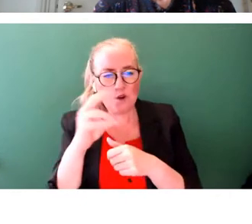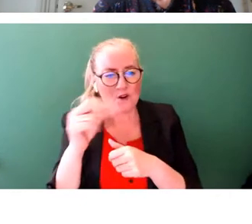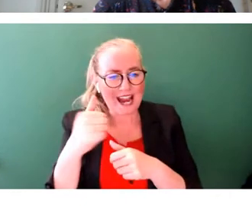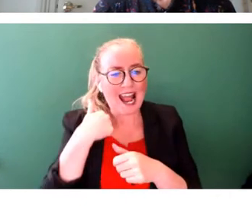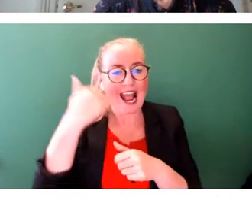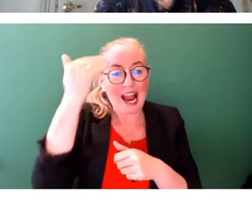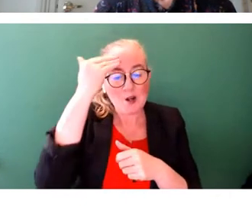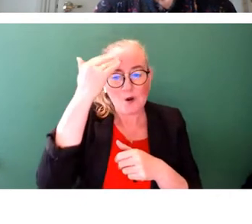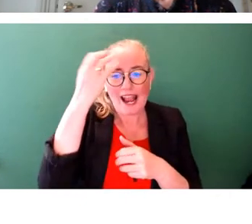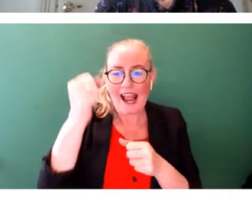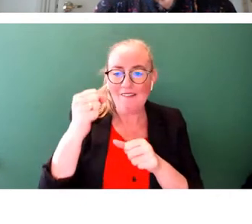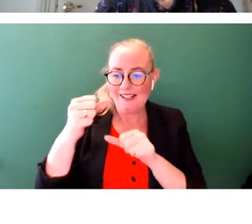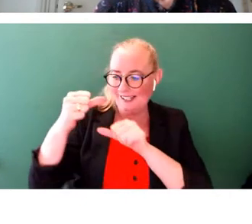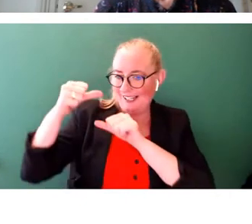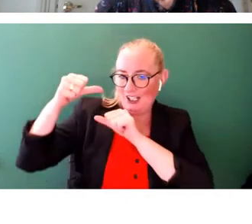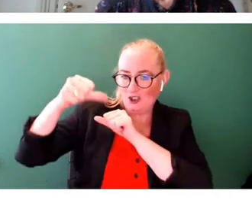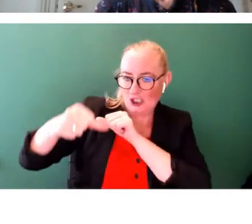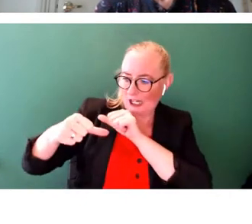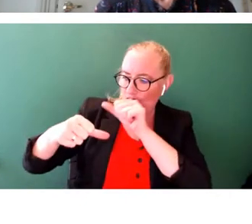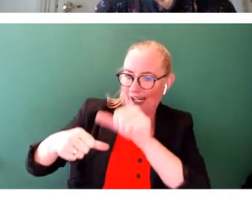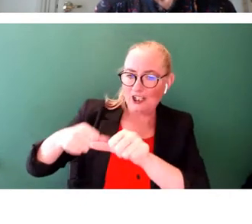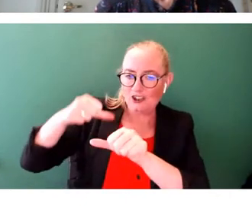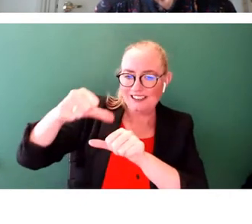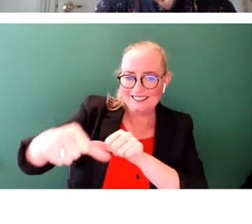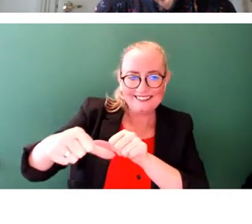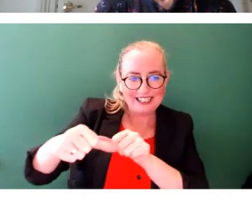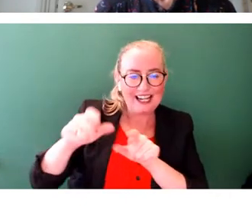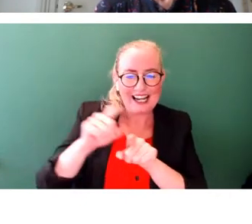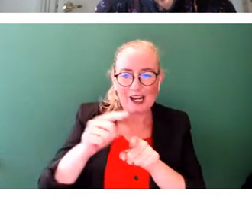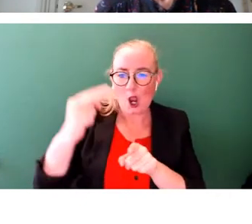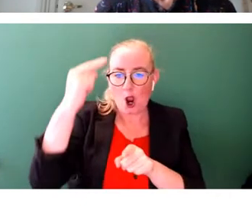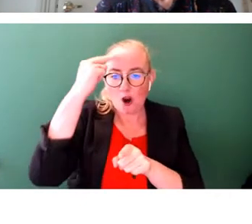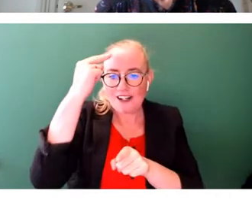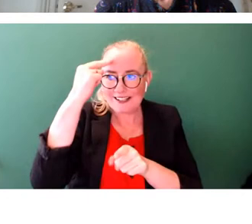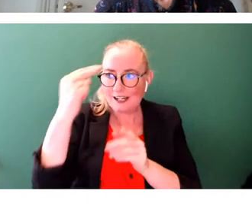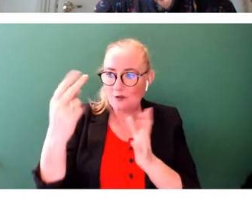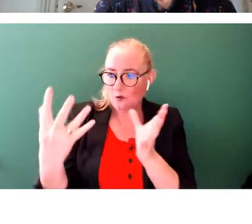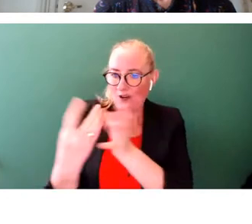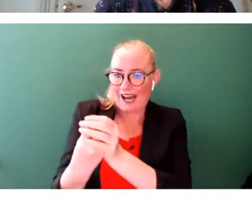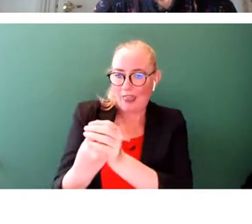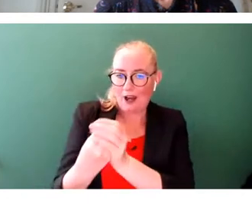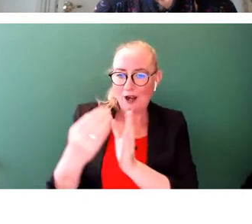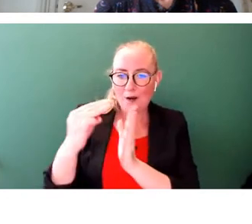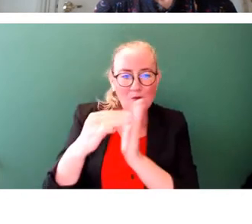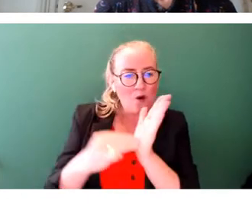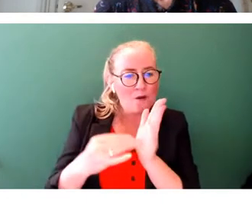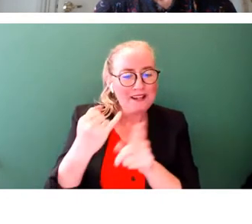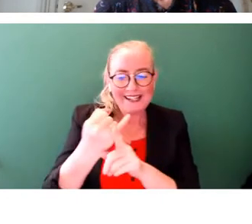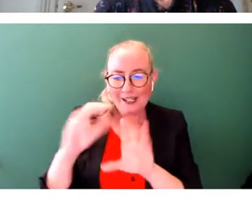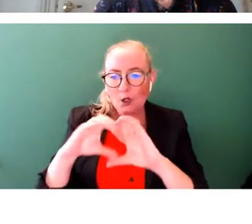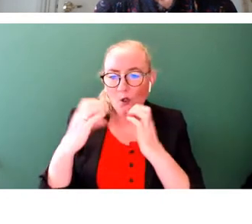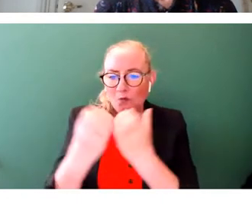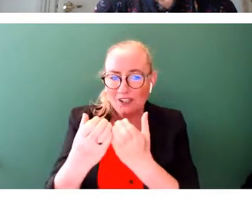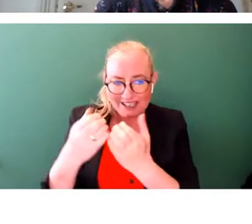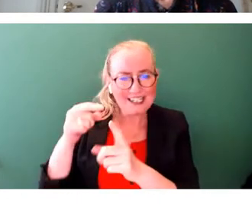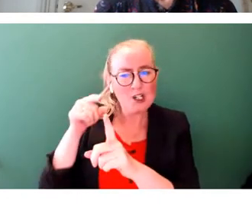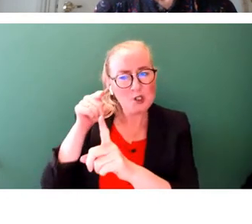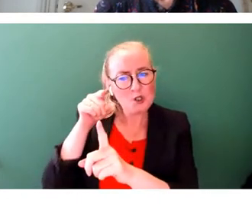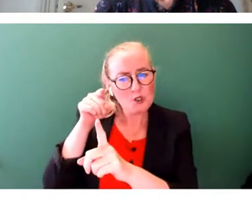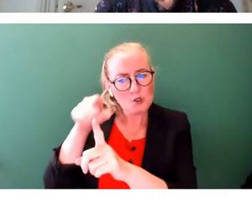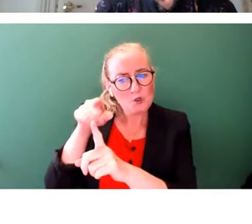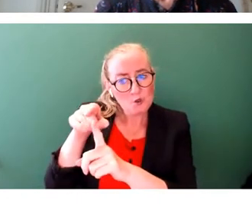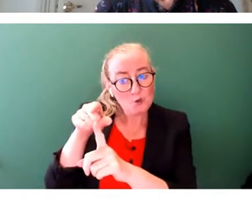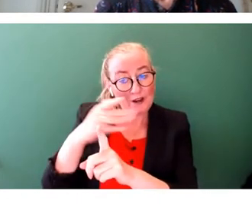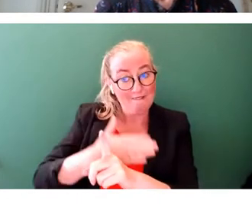an intergenerational aspect to understand together and the work that's going on in communities. Do you think that has a